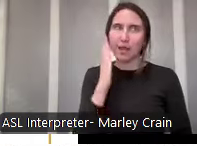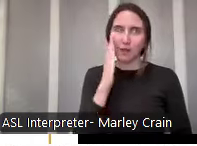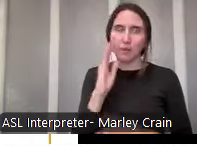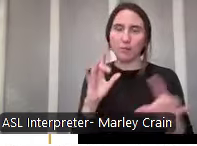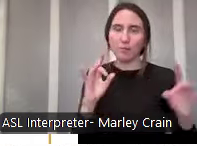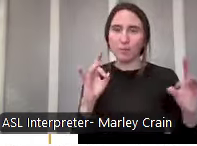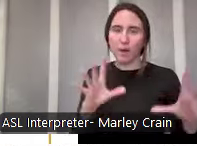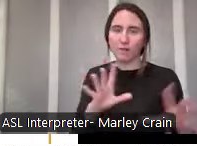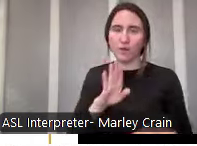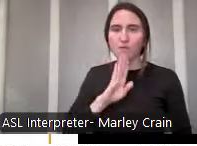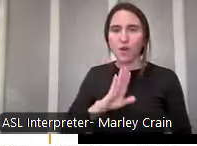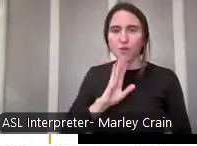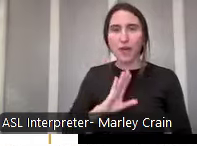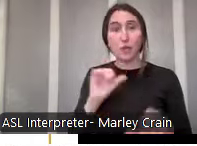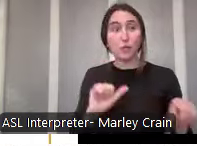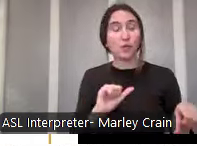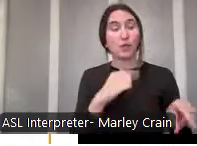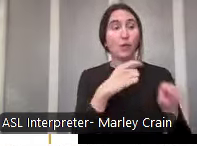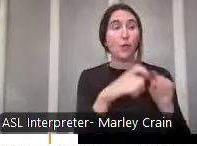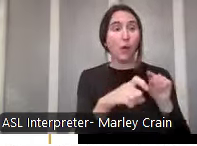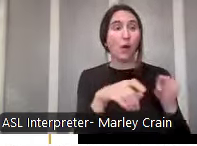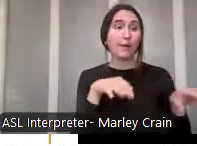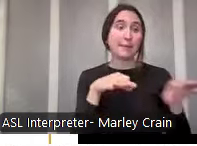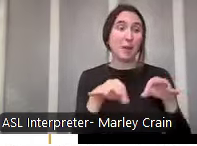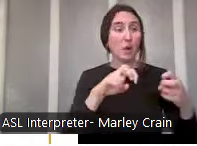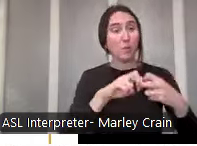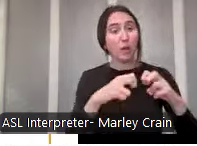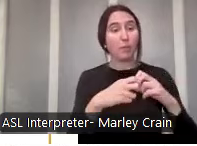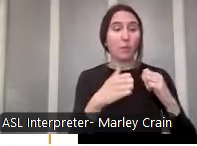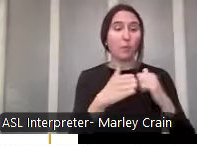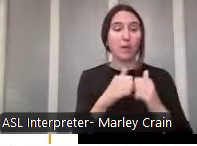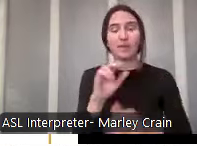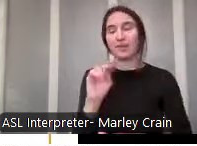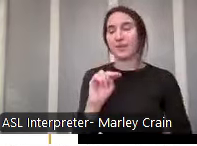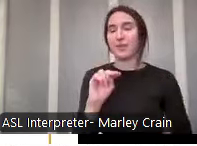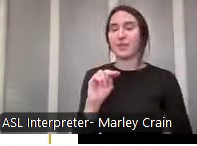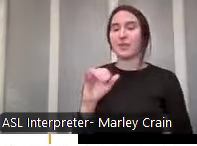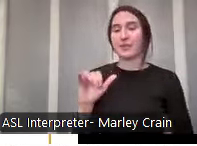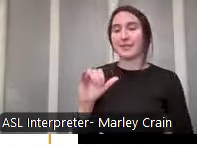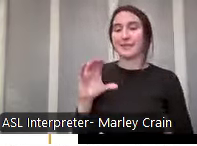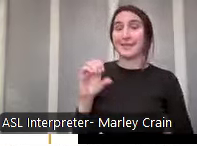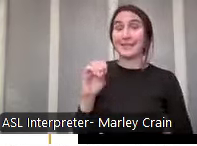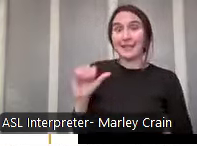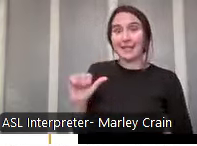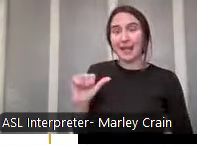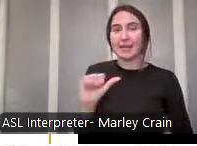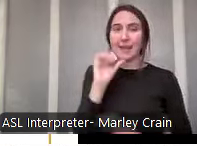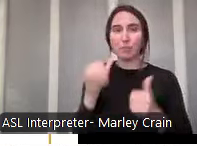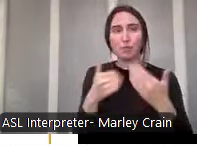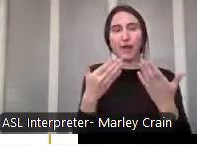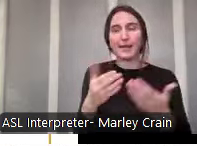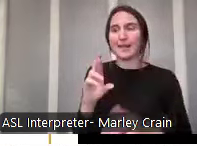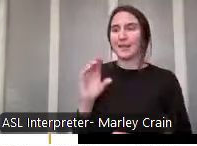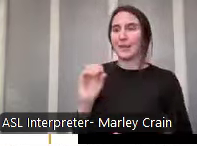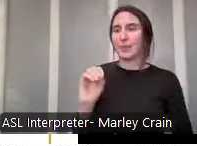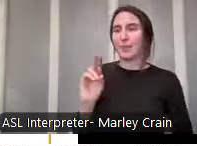can explain to them the issue about NICSA, and go up, maybe call the special education if